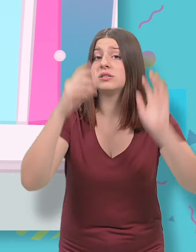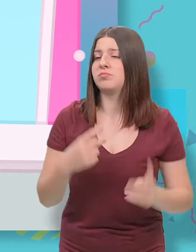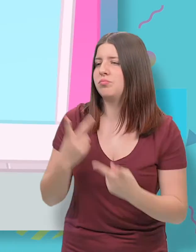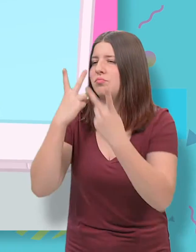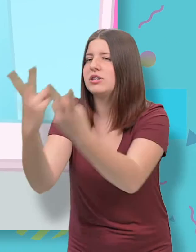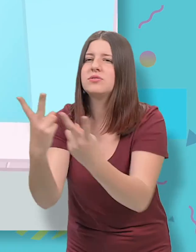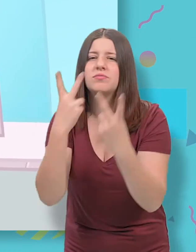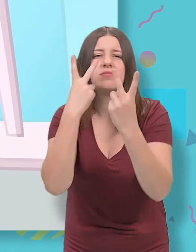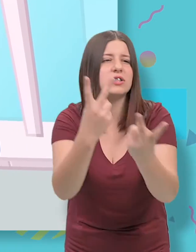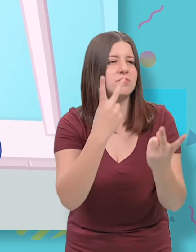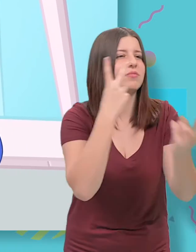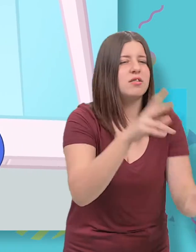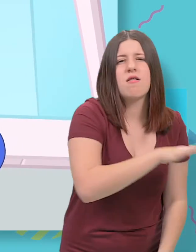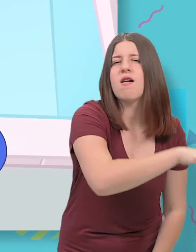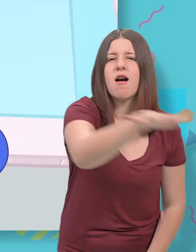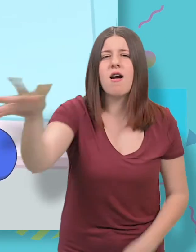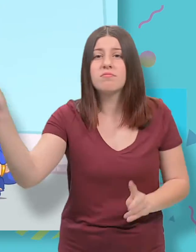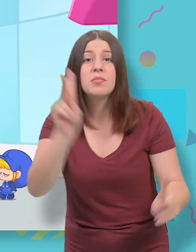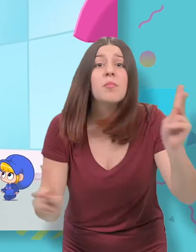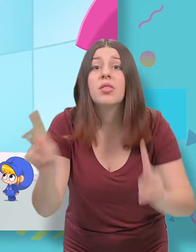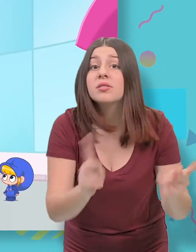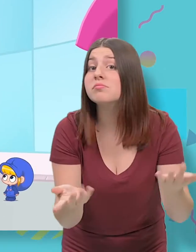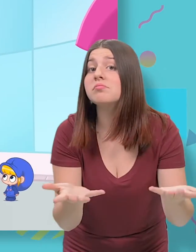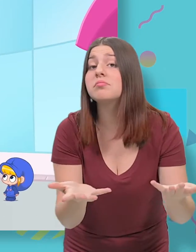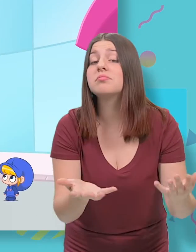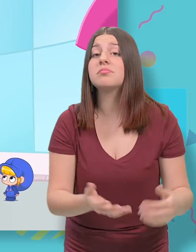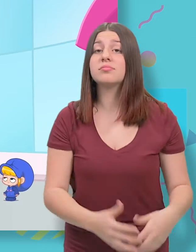would be a great help if I could use this amazing